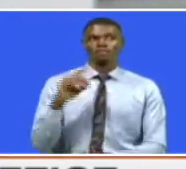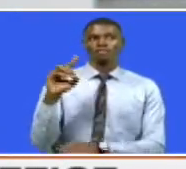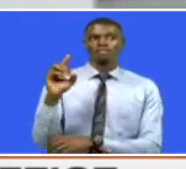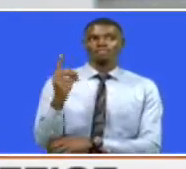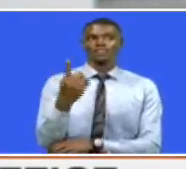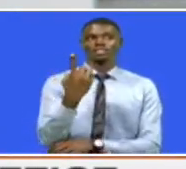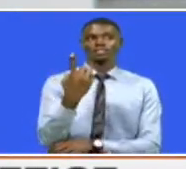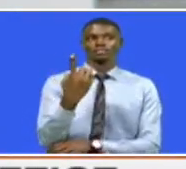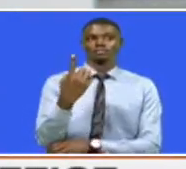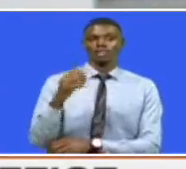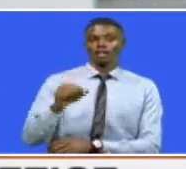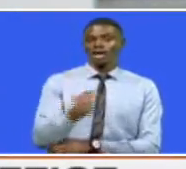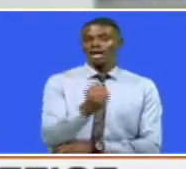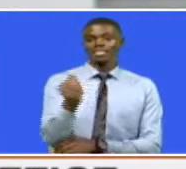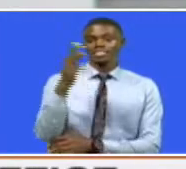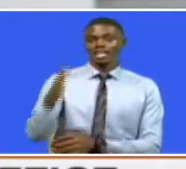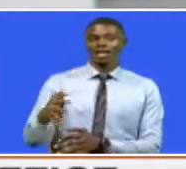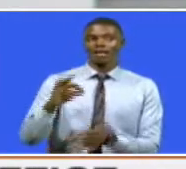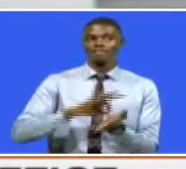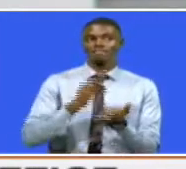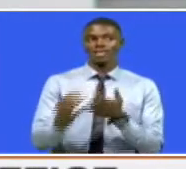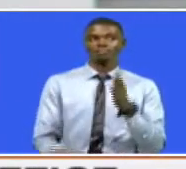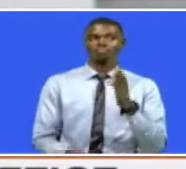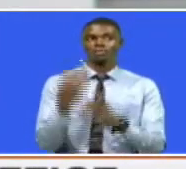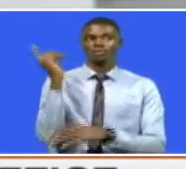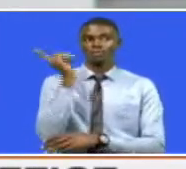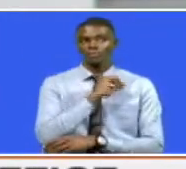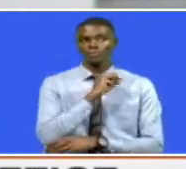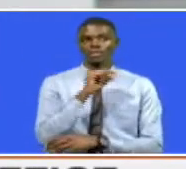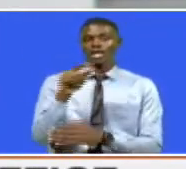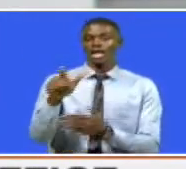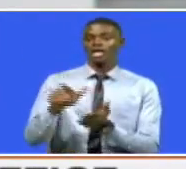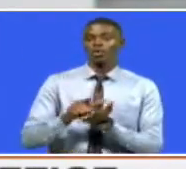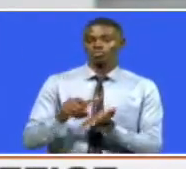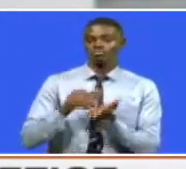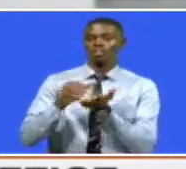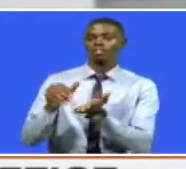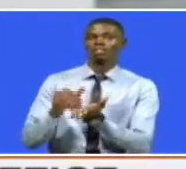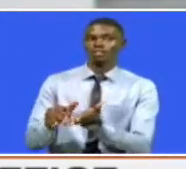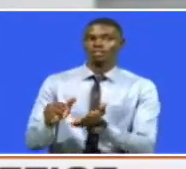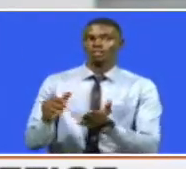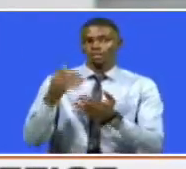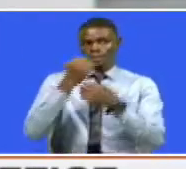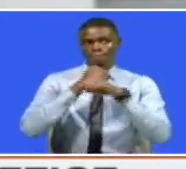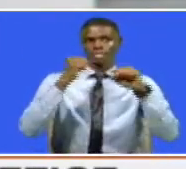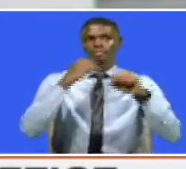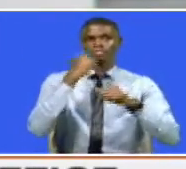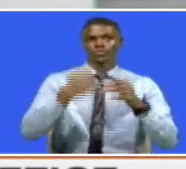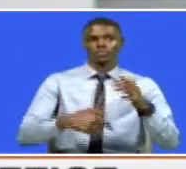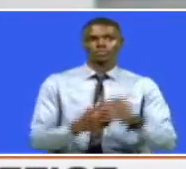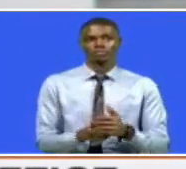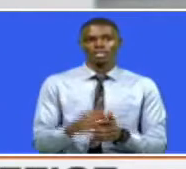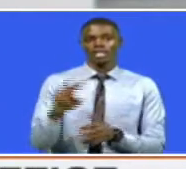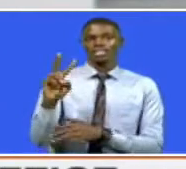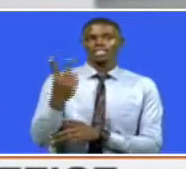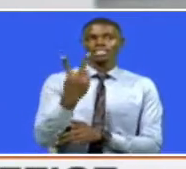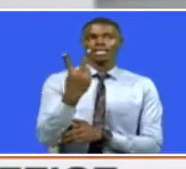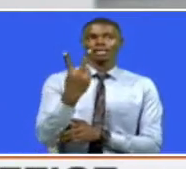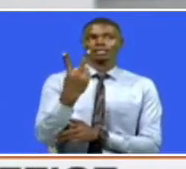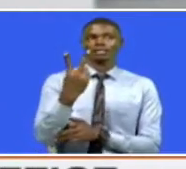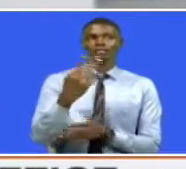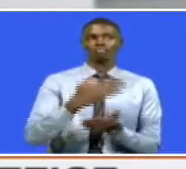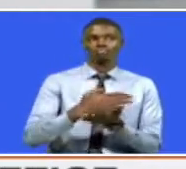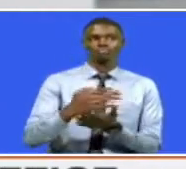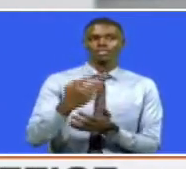of the Hustler Fund that has been launched, which is just the personal loans. Yes. And the president has said that the second phase is coming